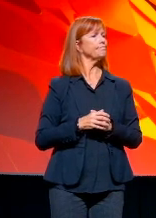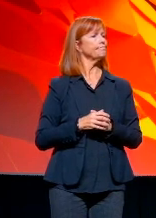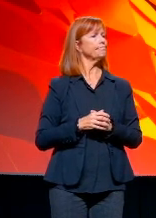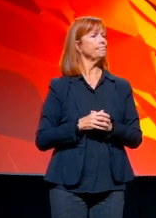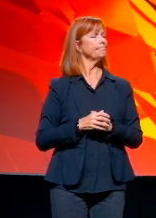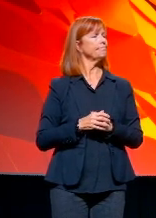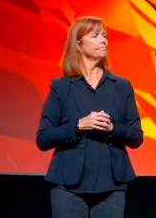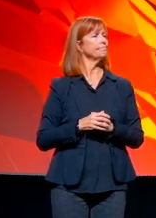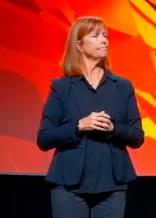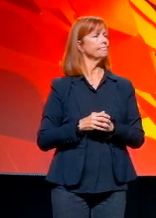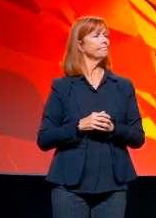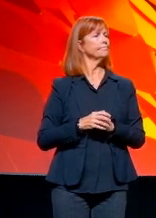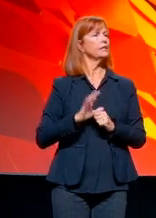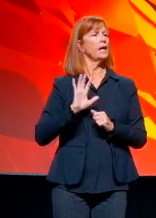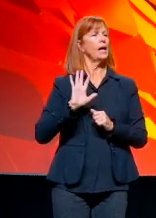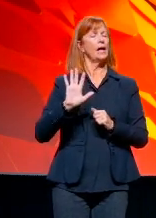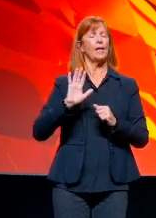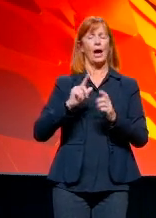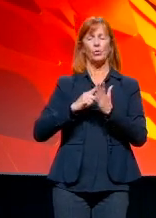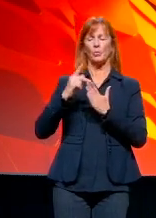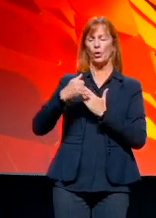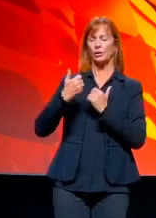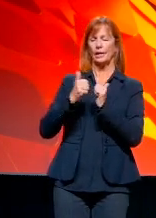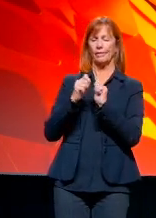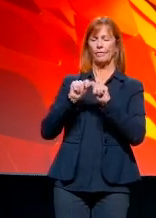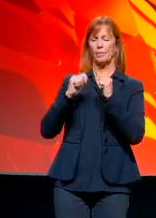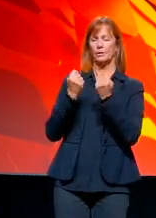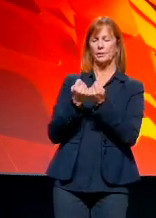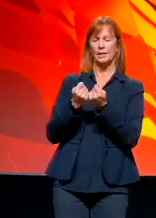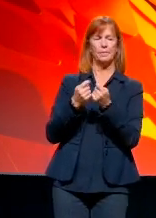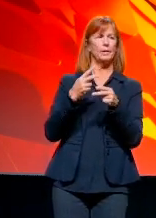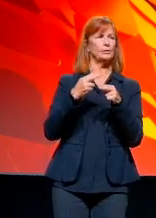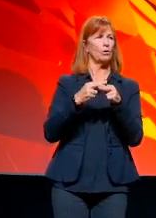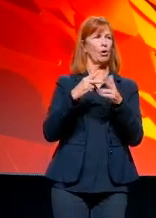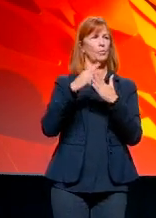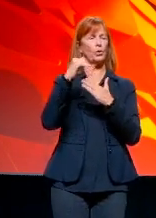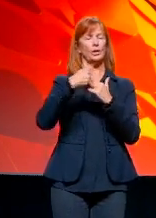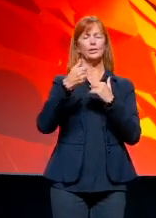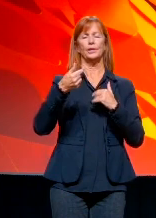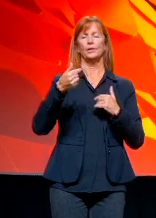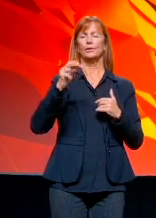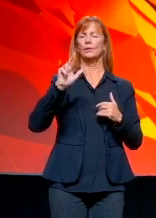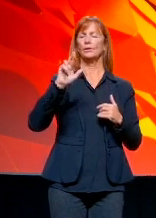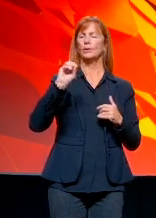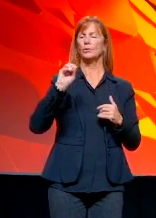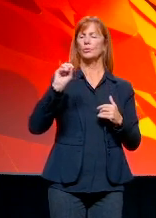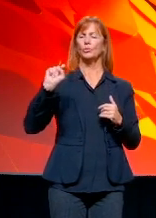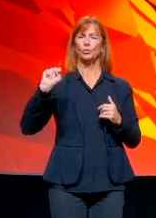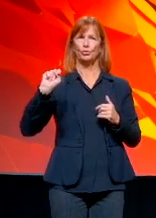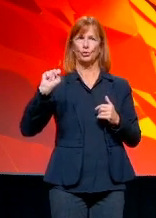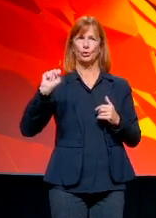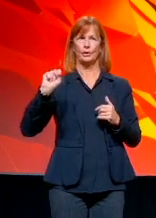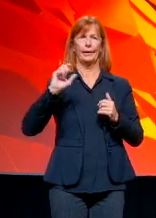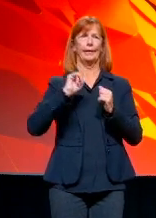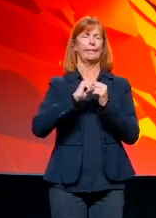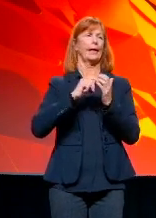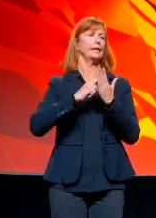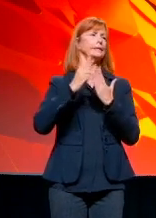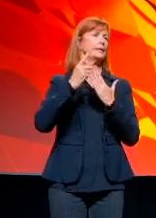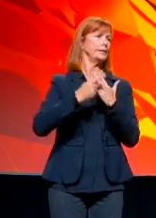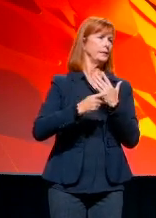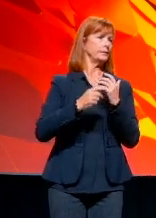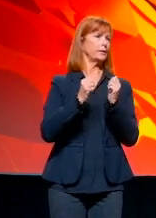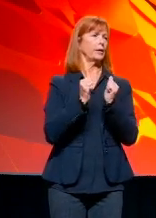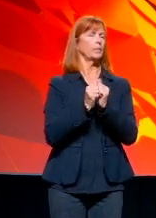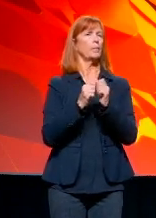flagship project from our team is called the Project Groot. So that is an initiative to build like a general